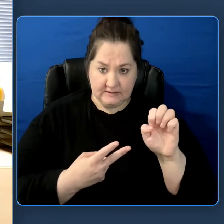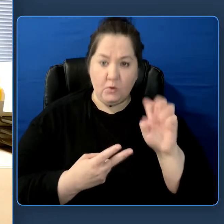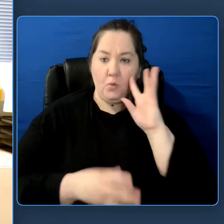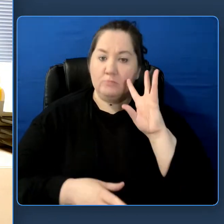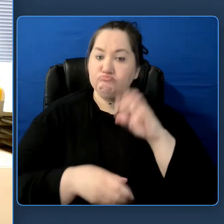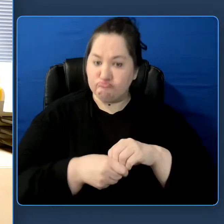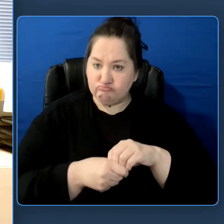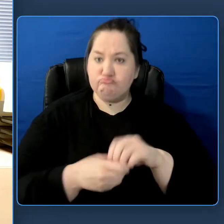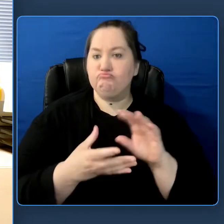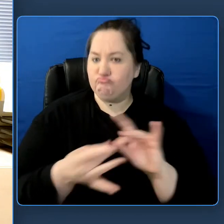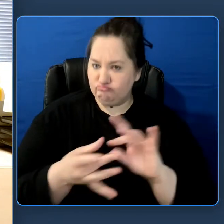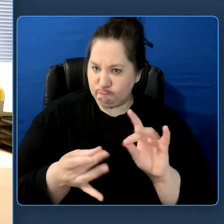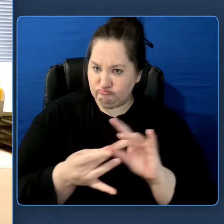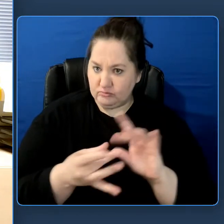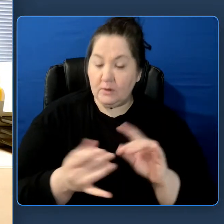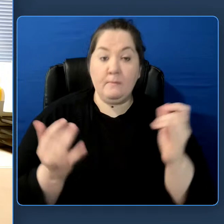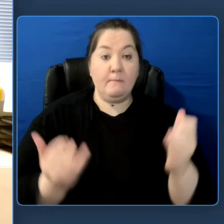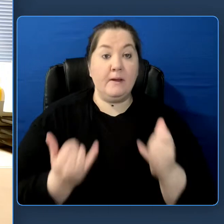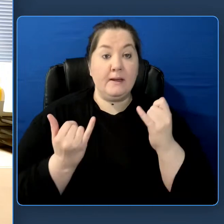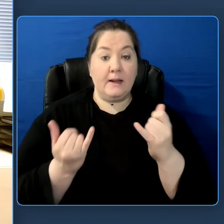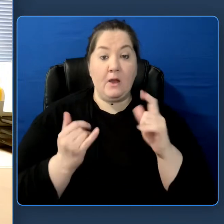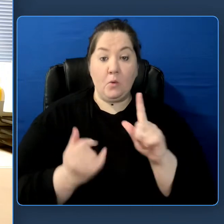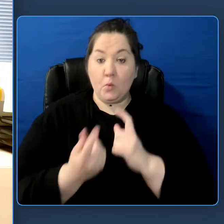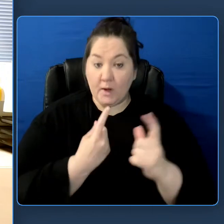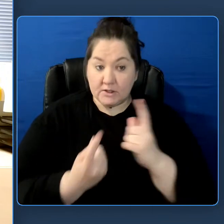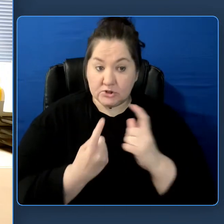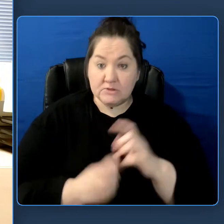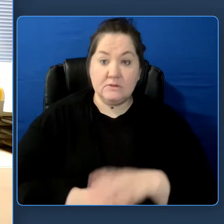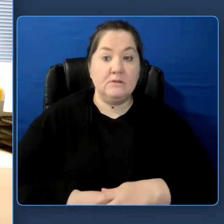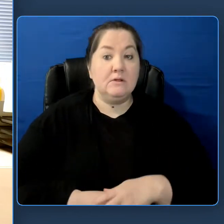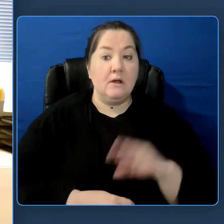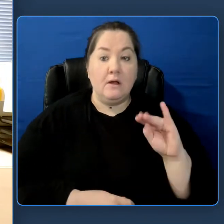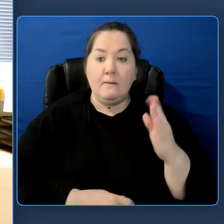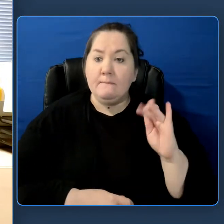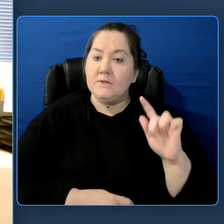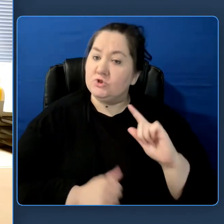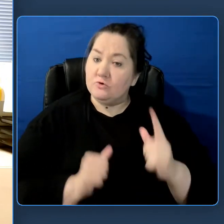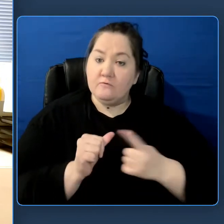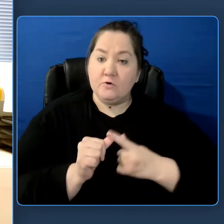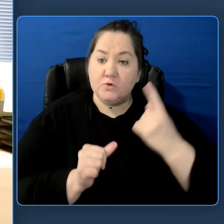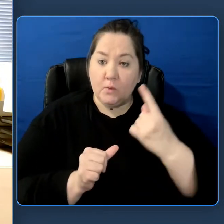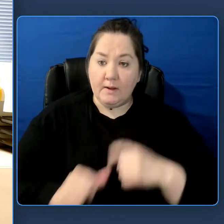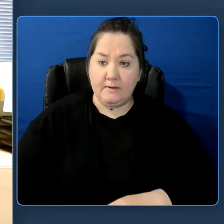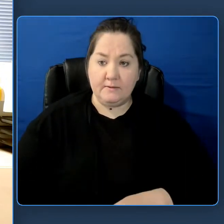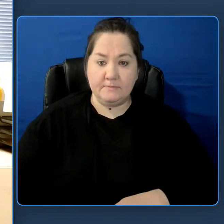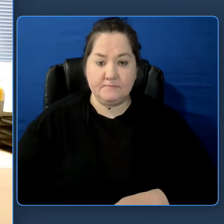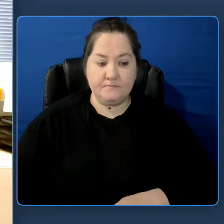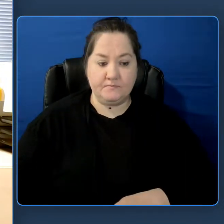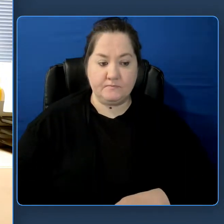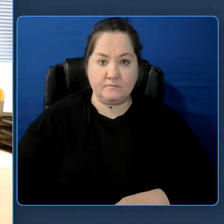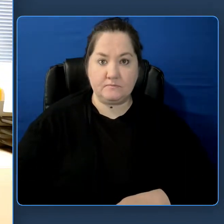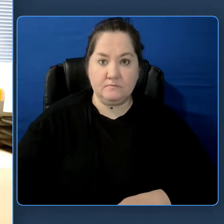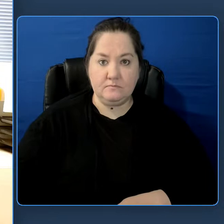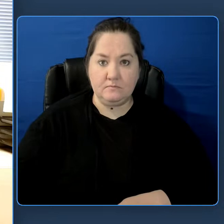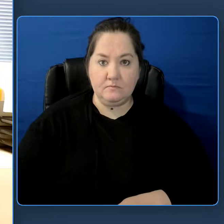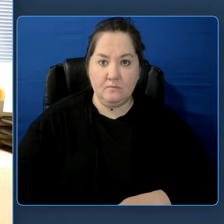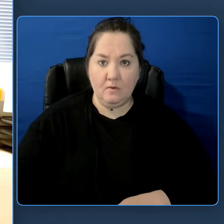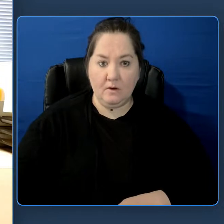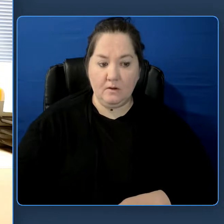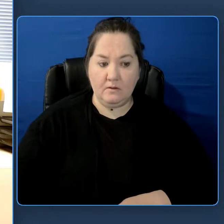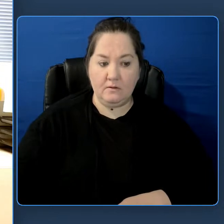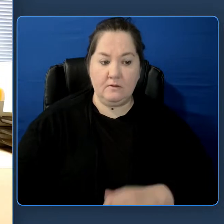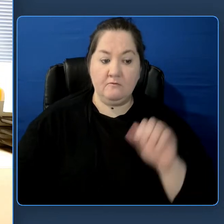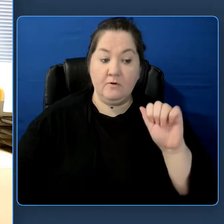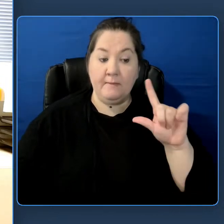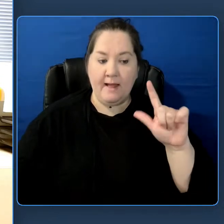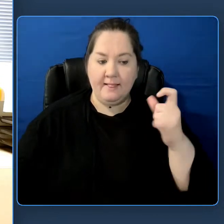conversation. But right now, let's get into these questions. Mitchell, what's our first question? Thank you, Laura. First question in from